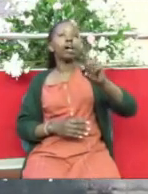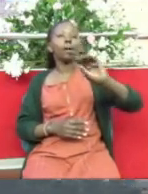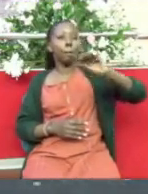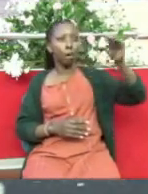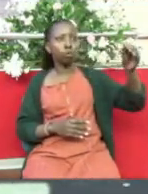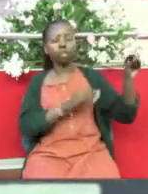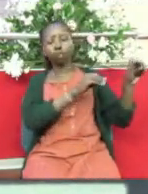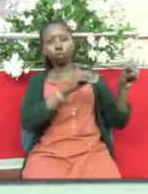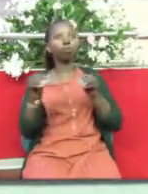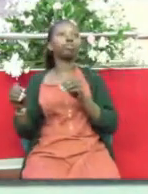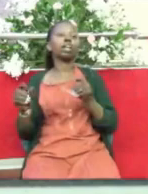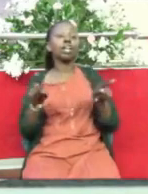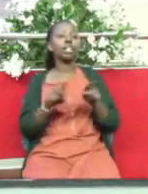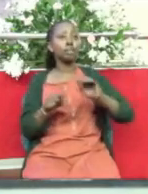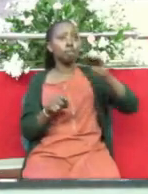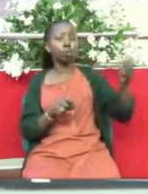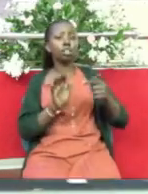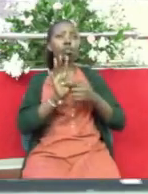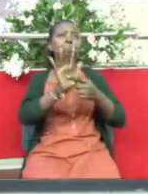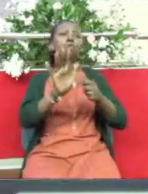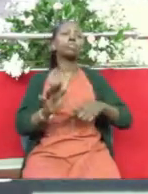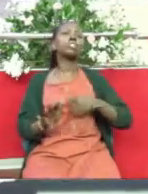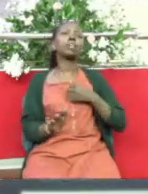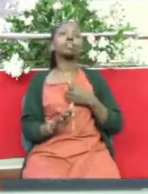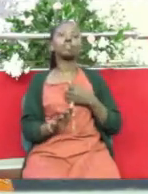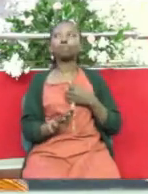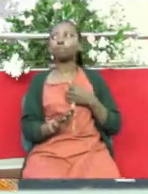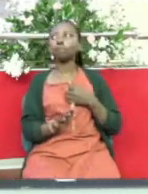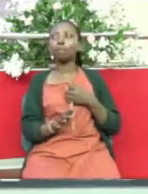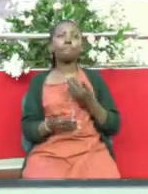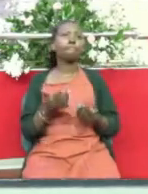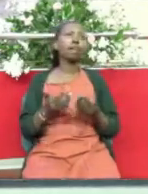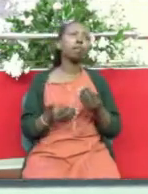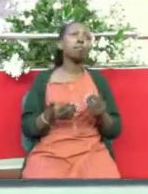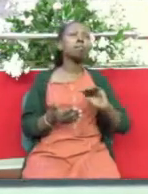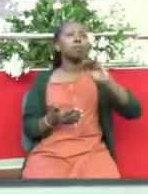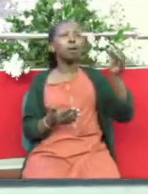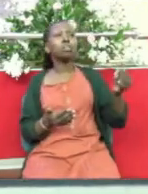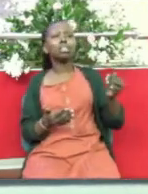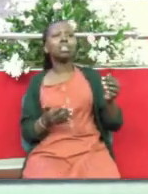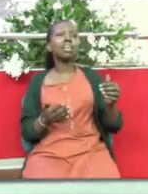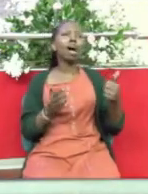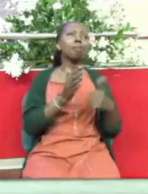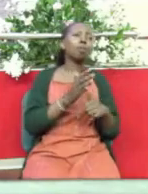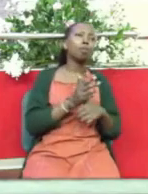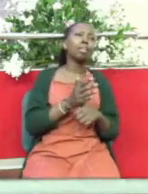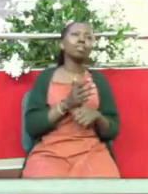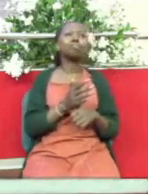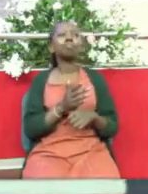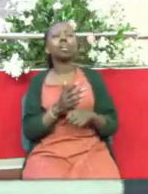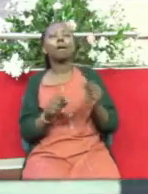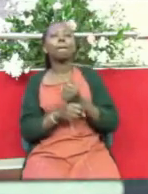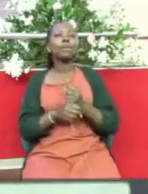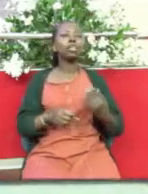that they will identify themselves. Have they been disturbing your children? Who are